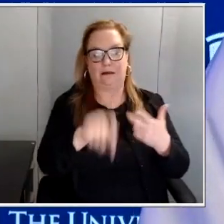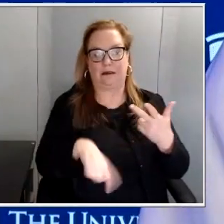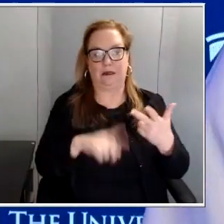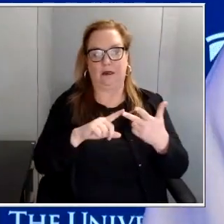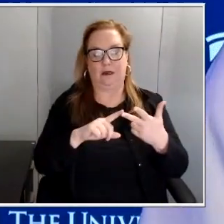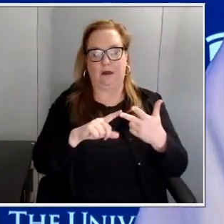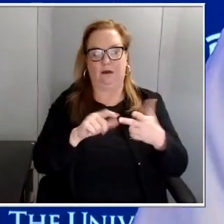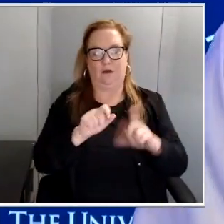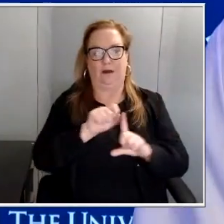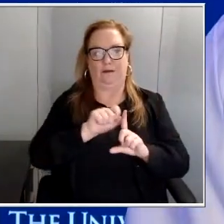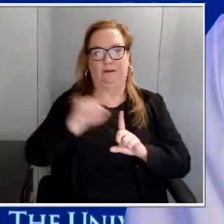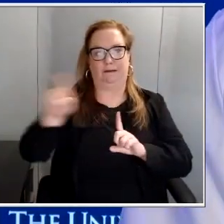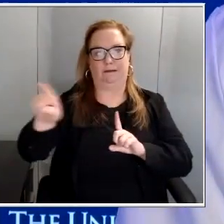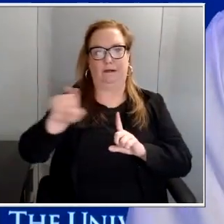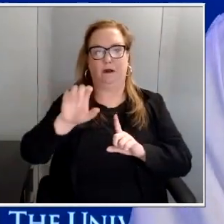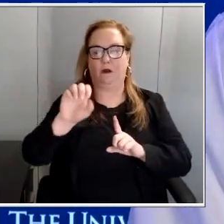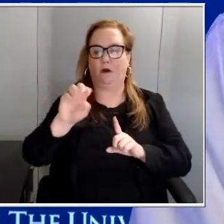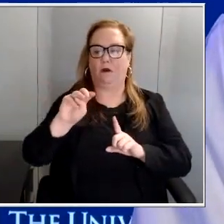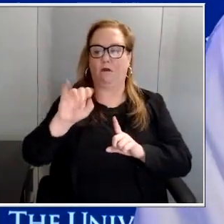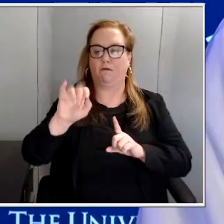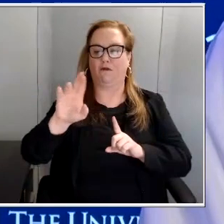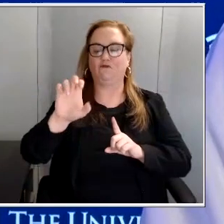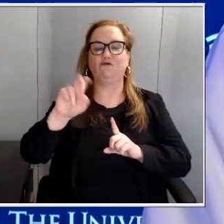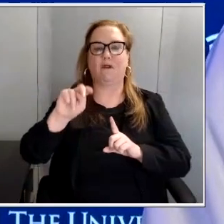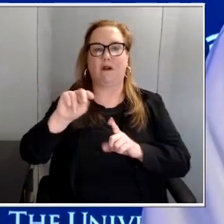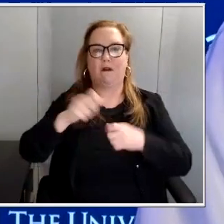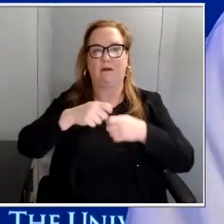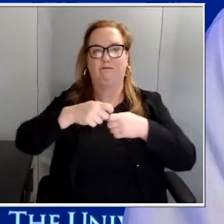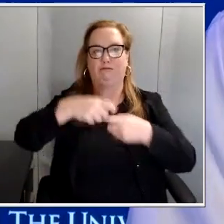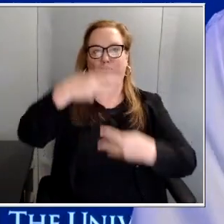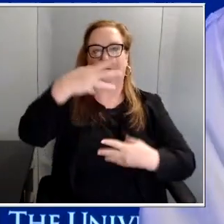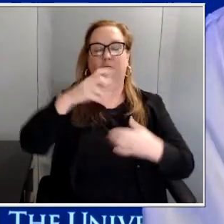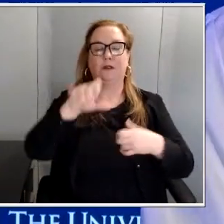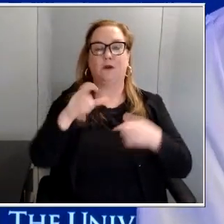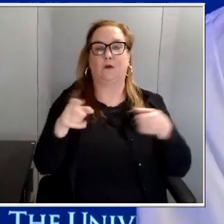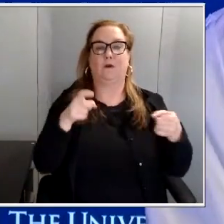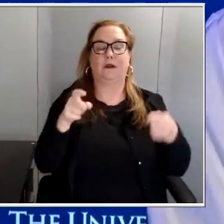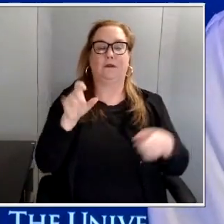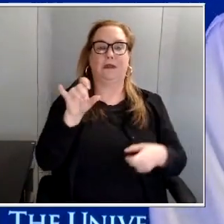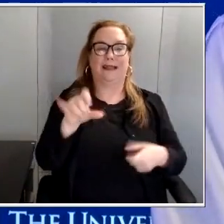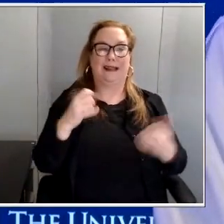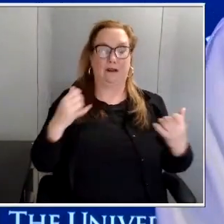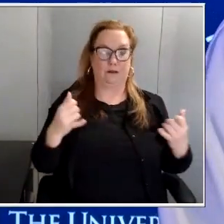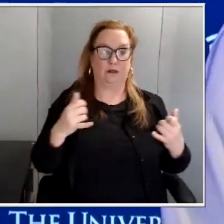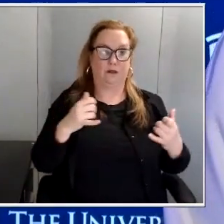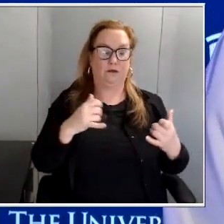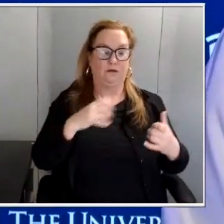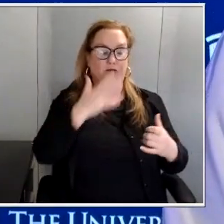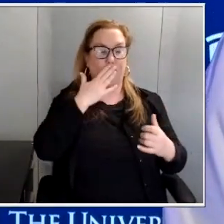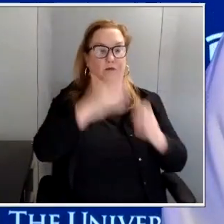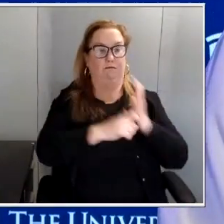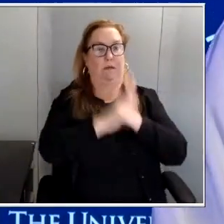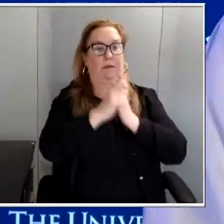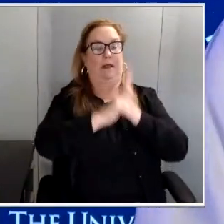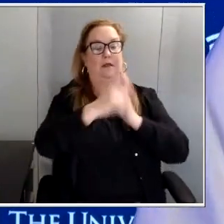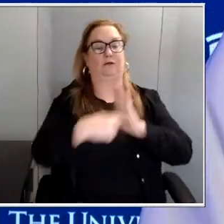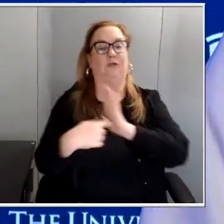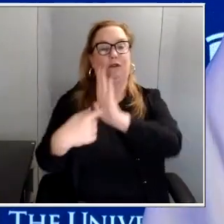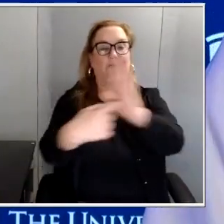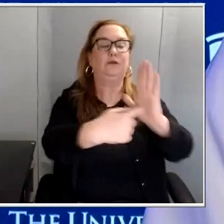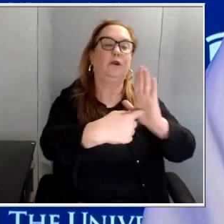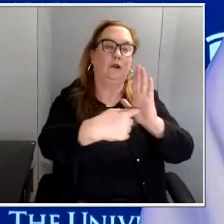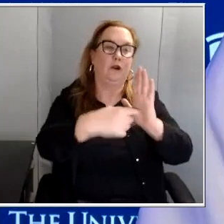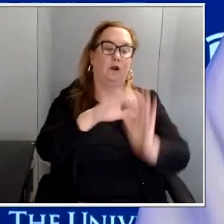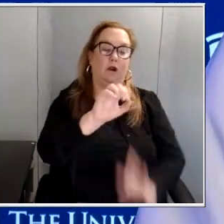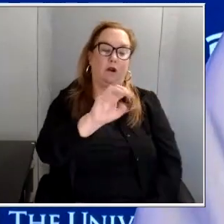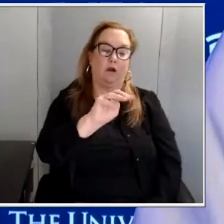or lineages of Omicron. So really that is what we are dealing with right now. And there's been several good publications showing that